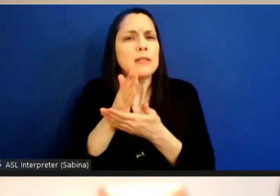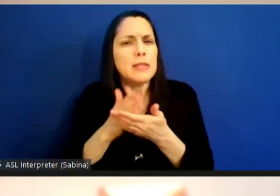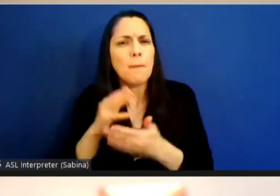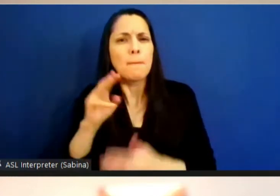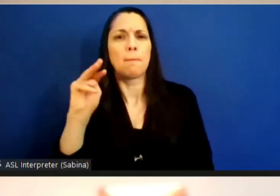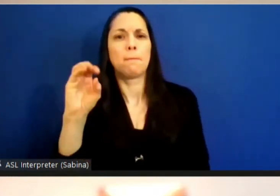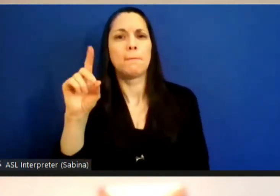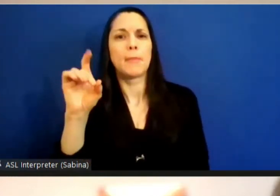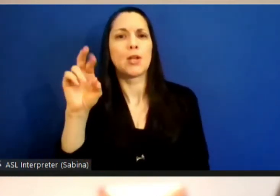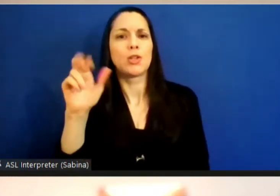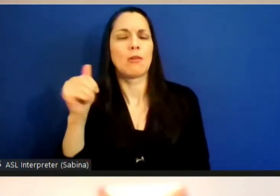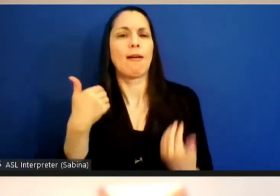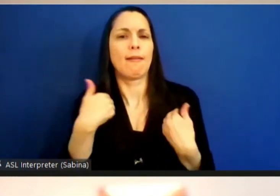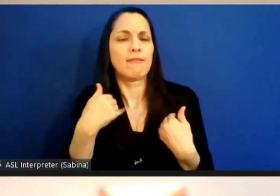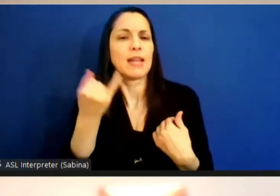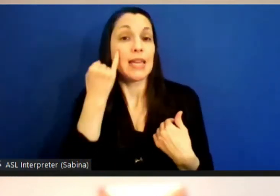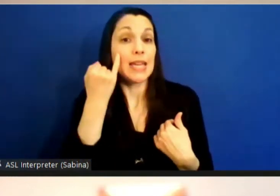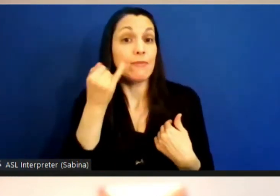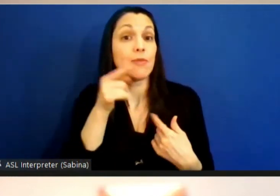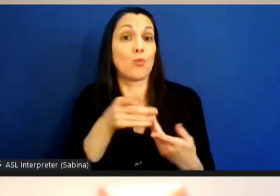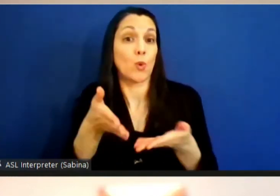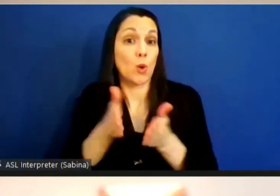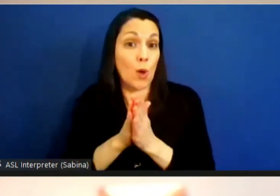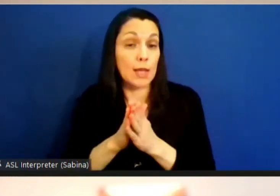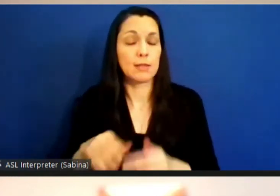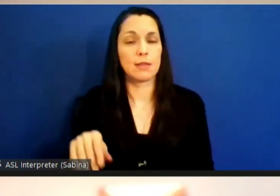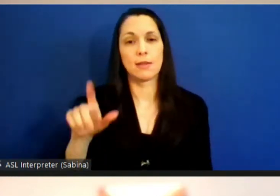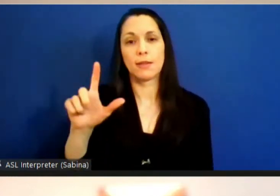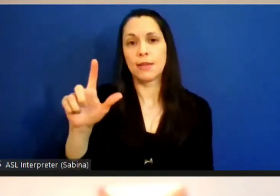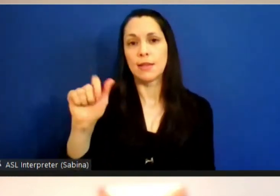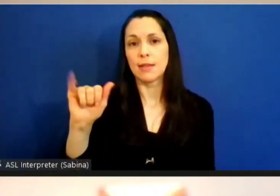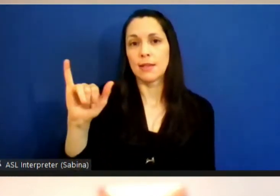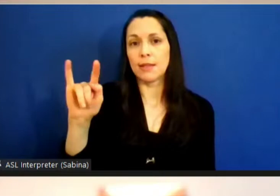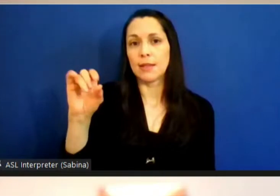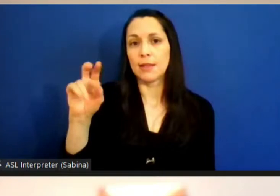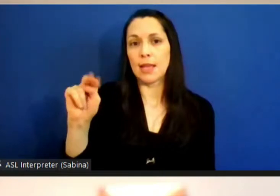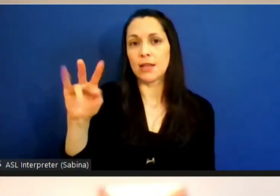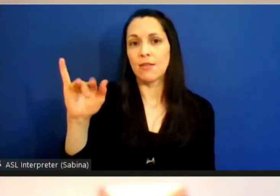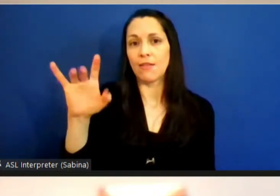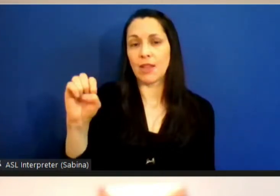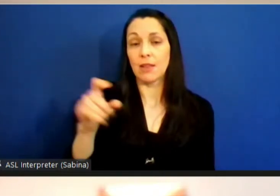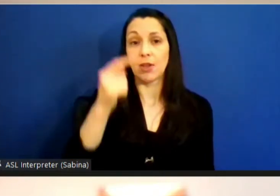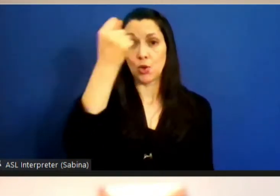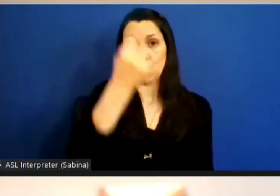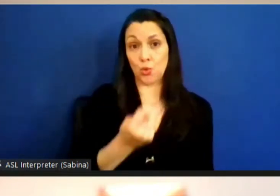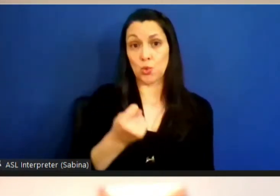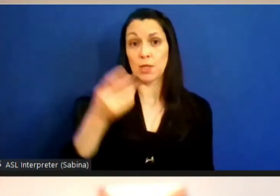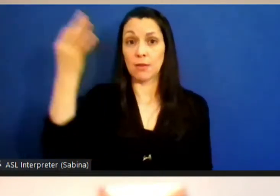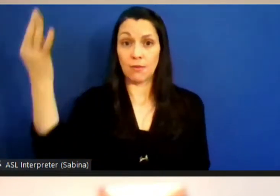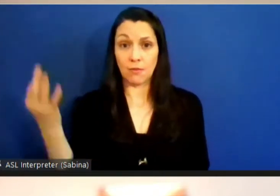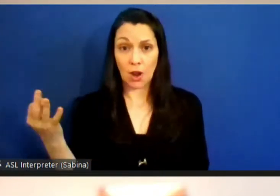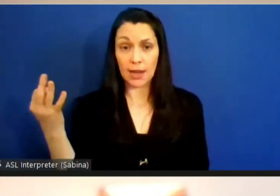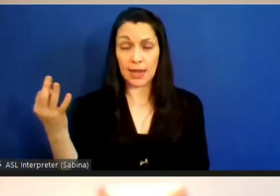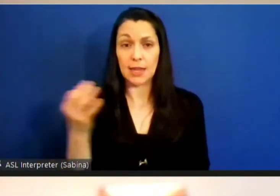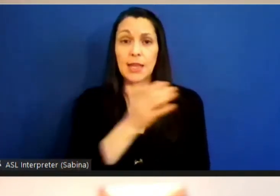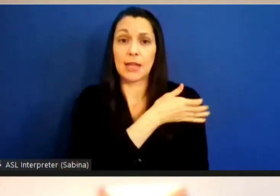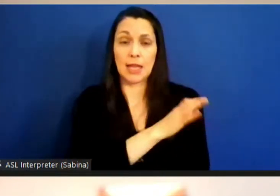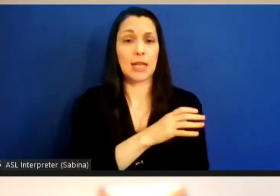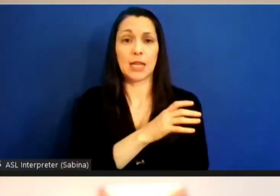requested. In Laytonville, they're having Tuesday and Friday clinics